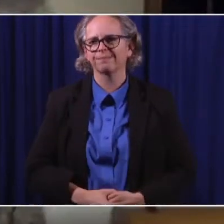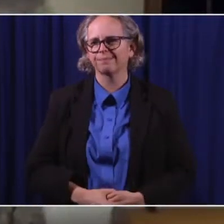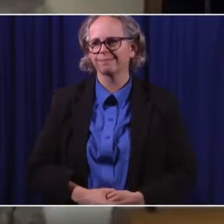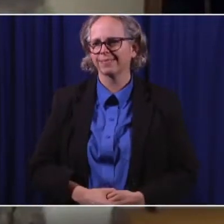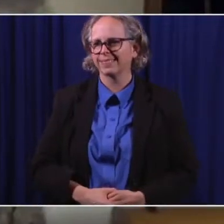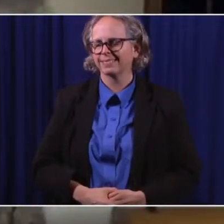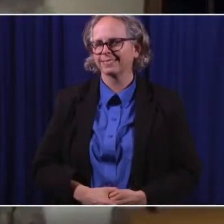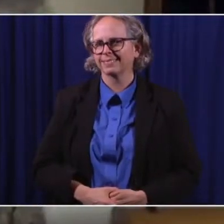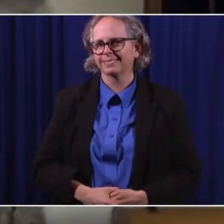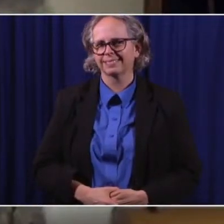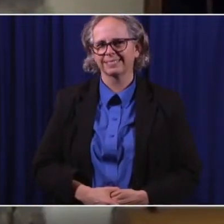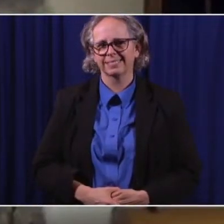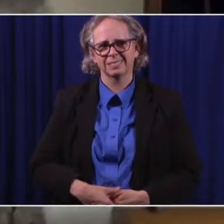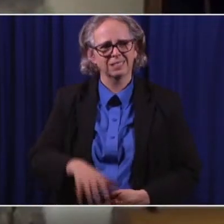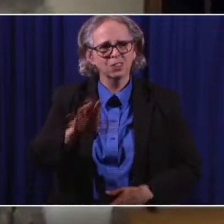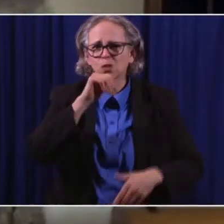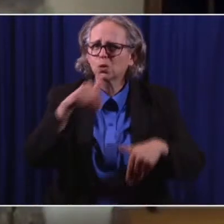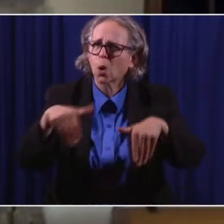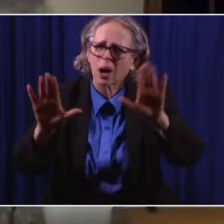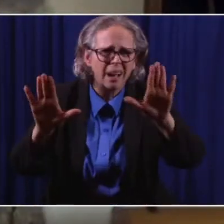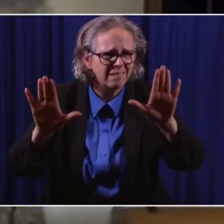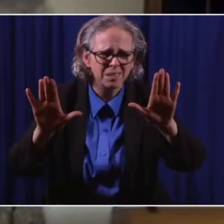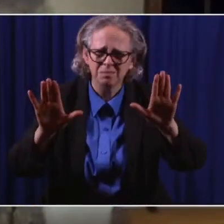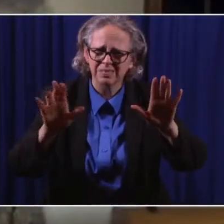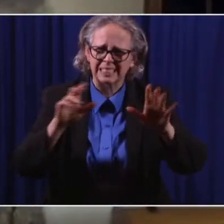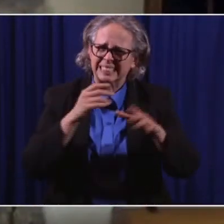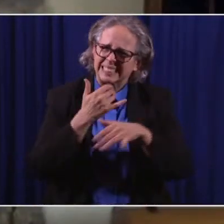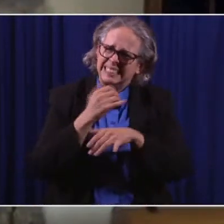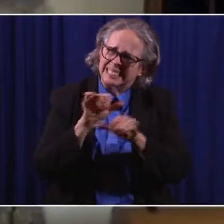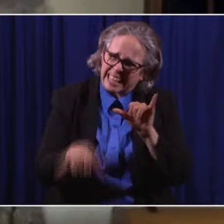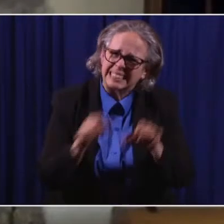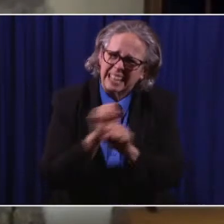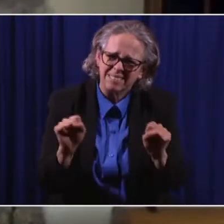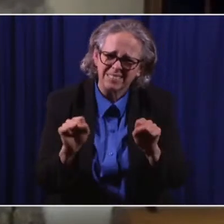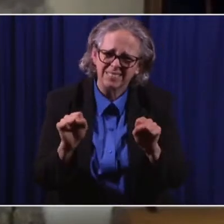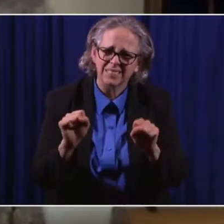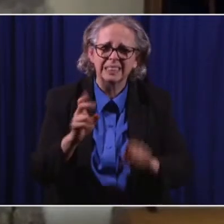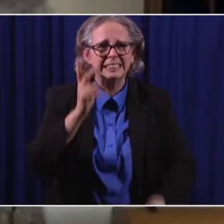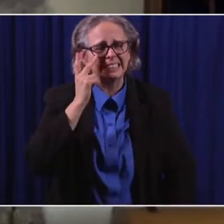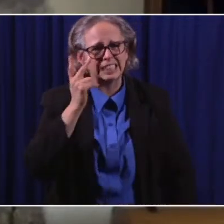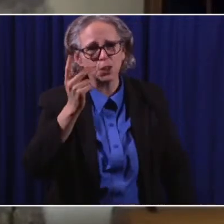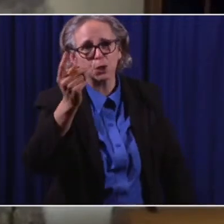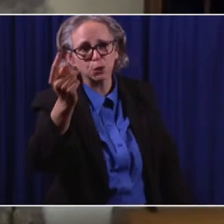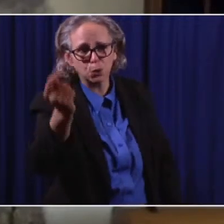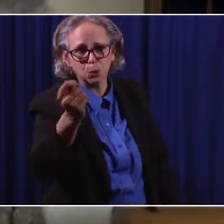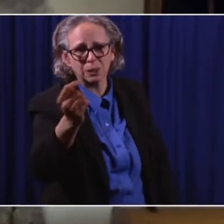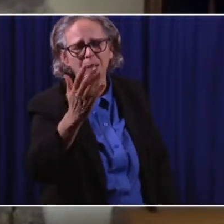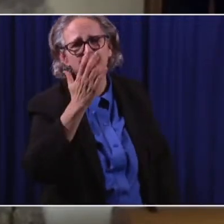Don't let up. Stay safe. We'll see you all on Tuesday. Thank you very much.